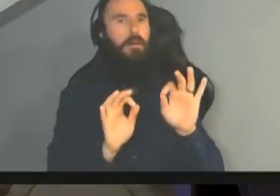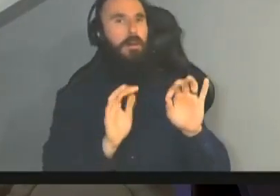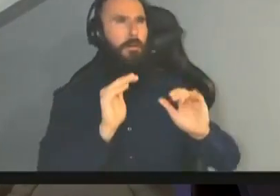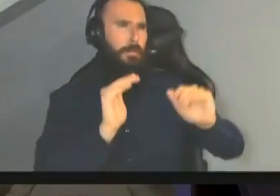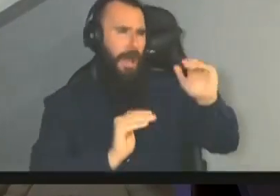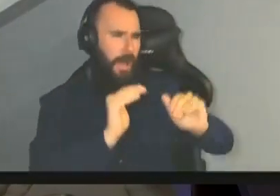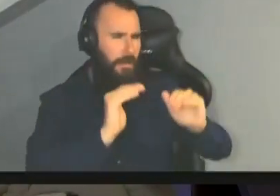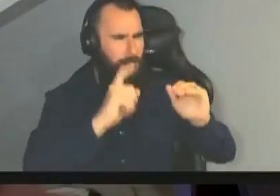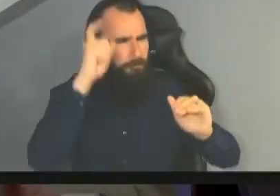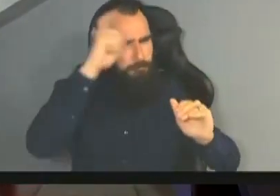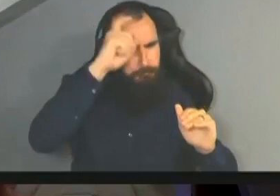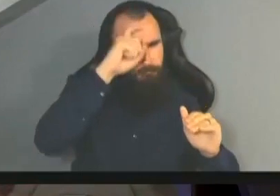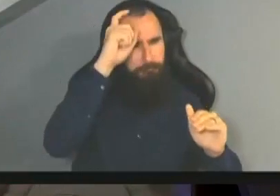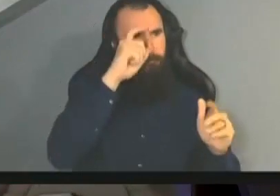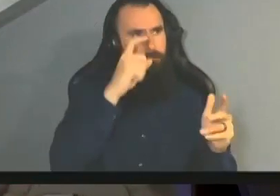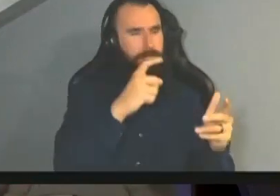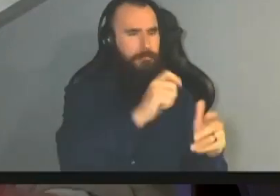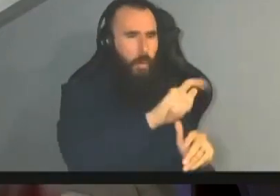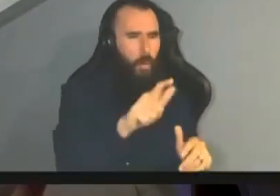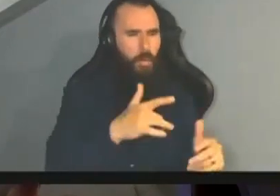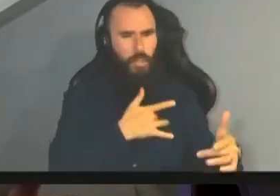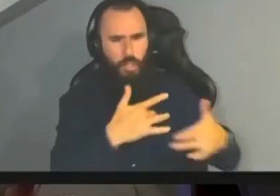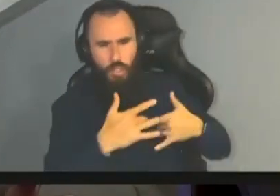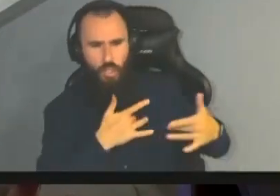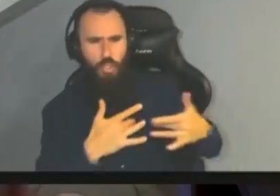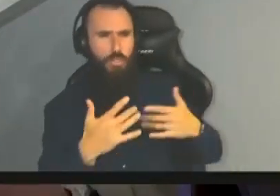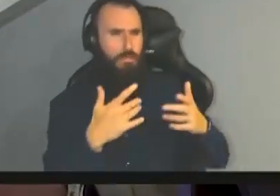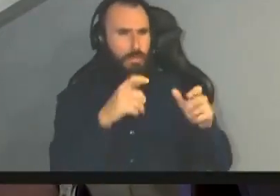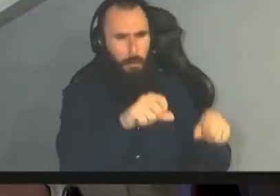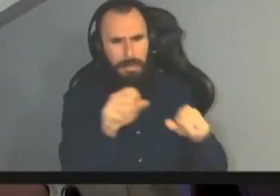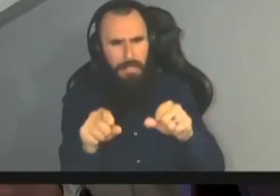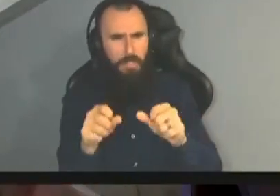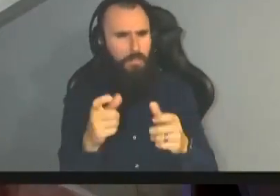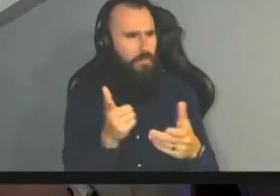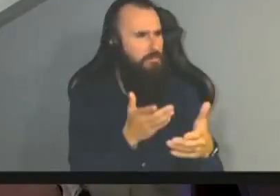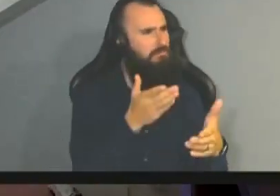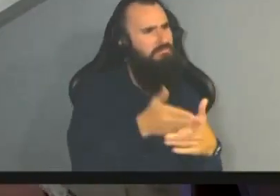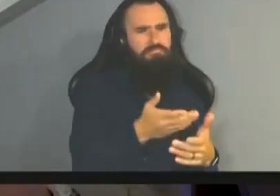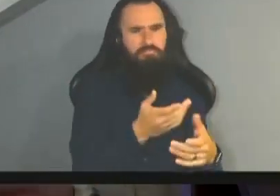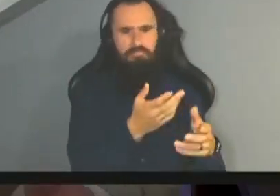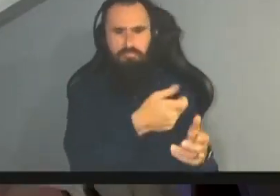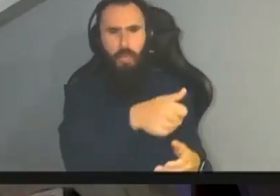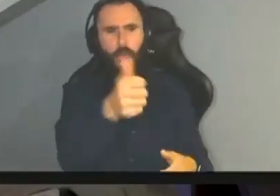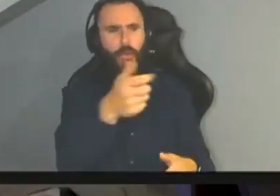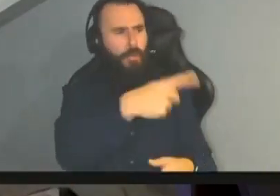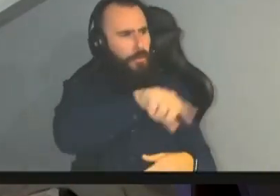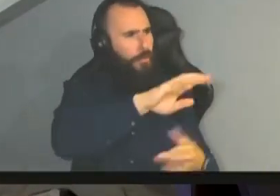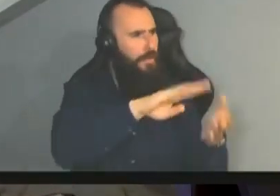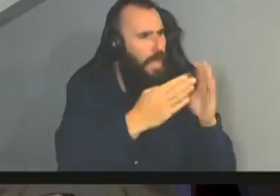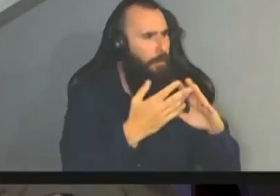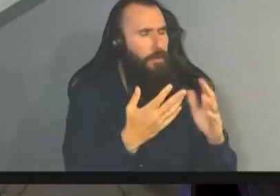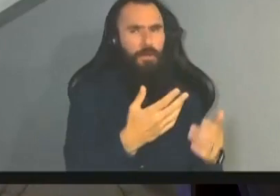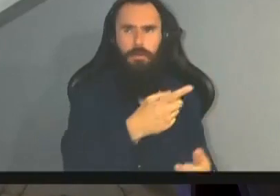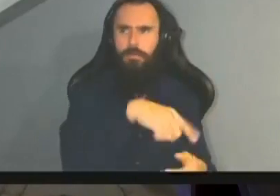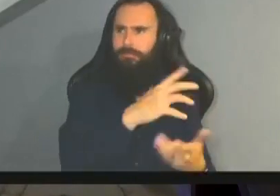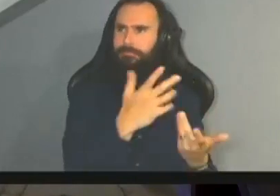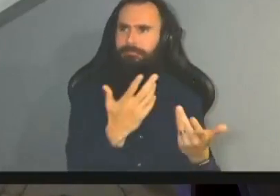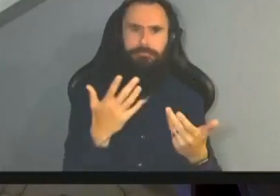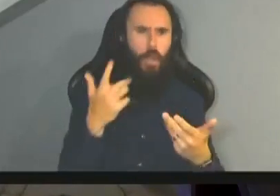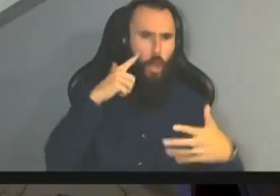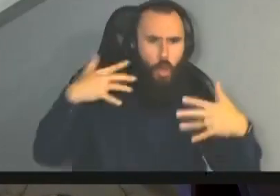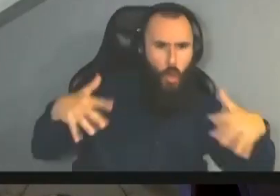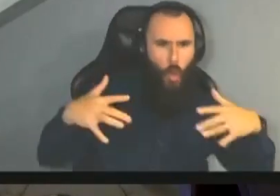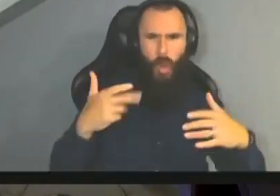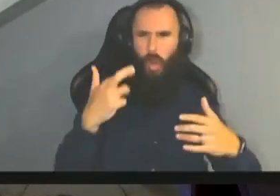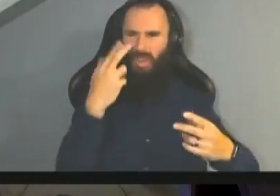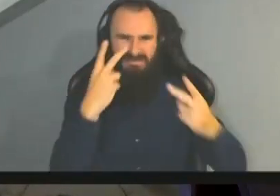the concerns or potential disturbances to neighbors when it comes to noise or kind of aesthetics of what an